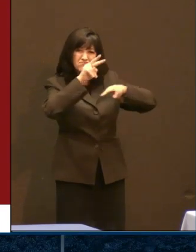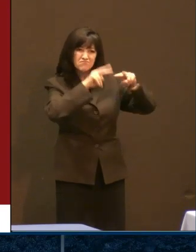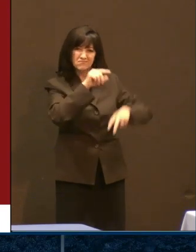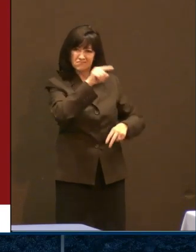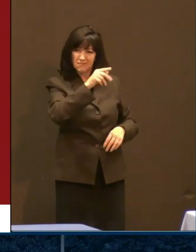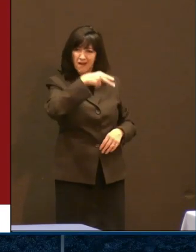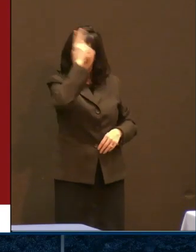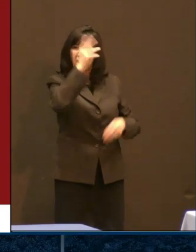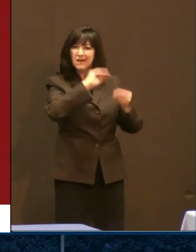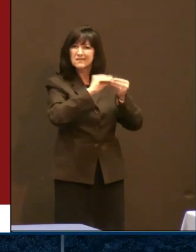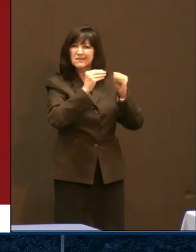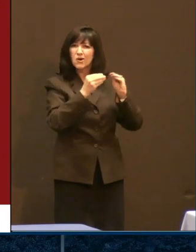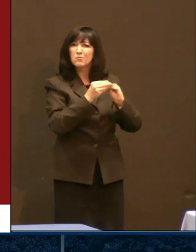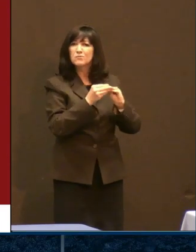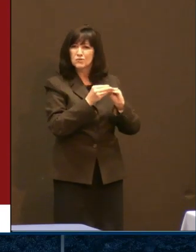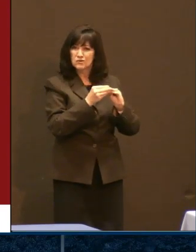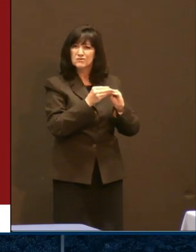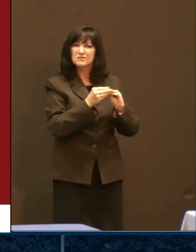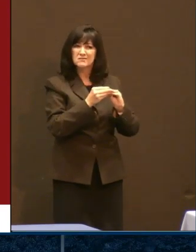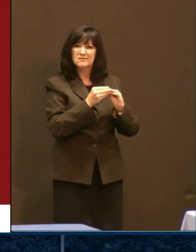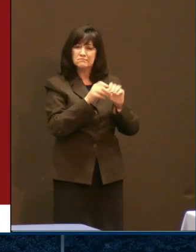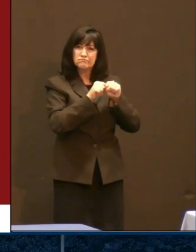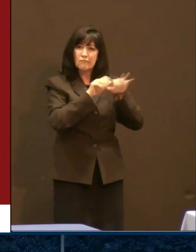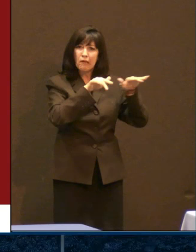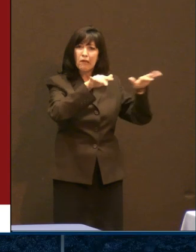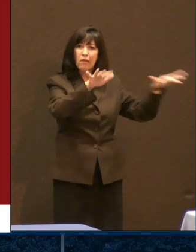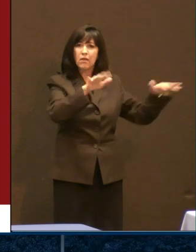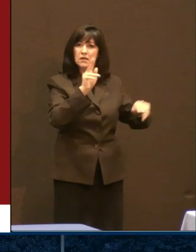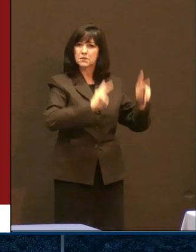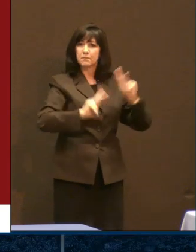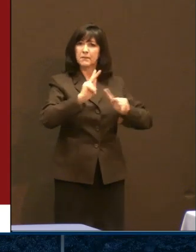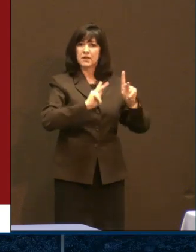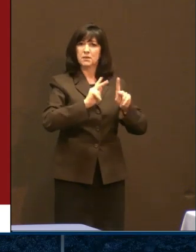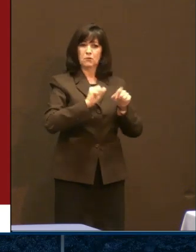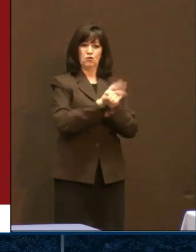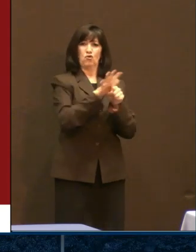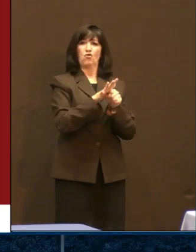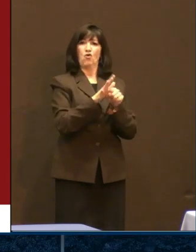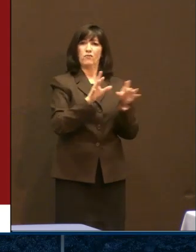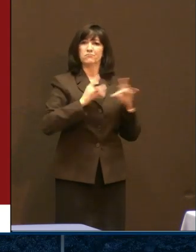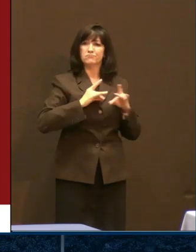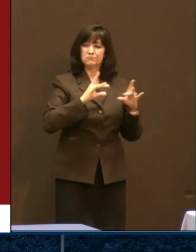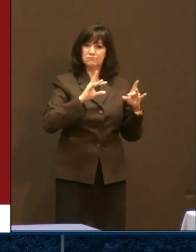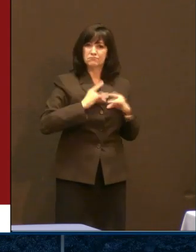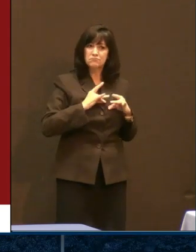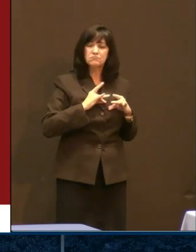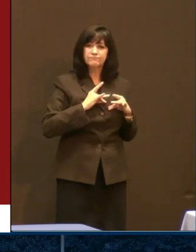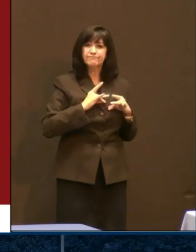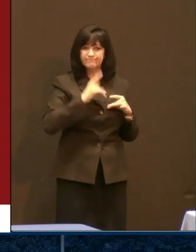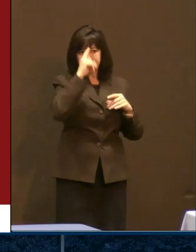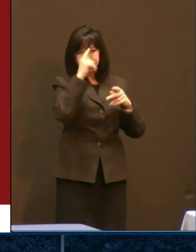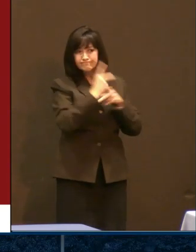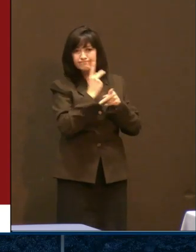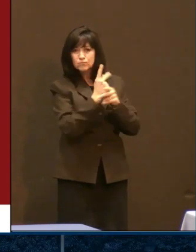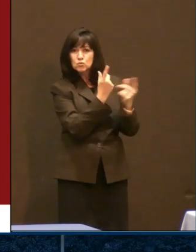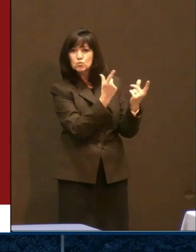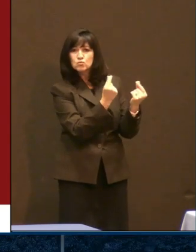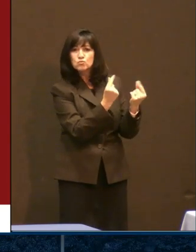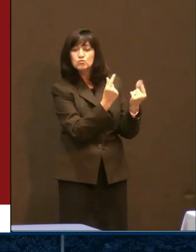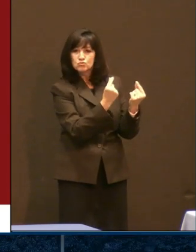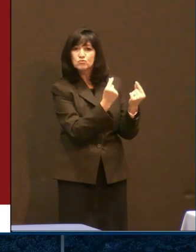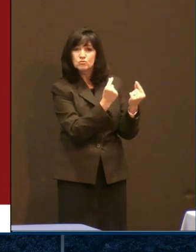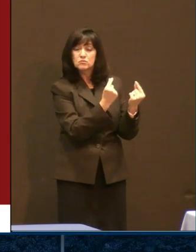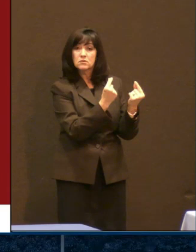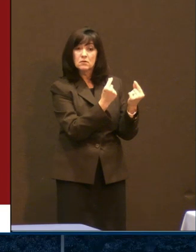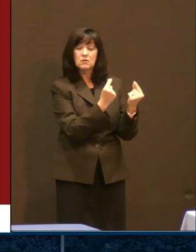doing testing there. At the same time, developing a new testing plan, program, if you will, for the next